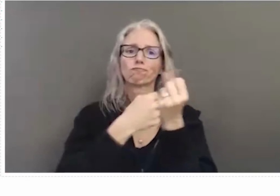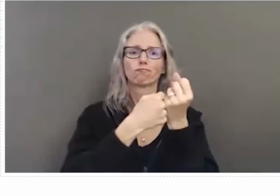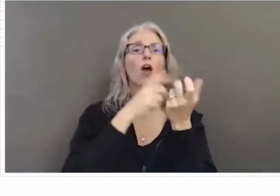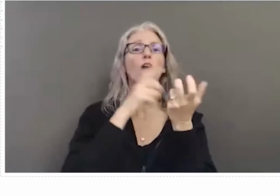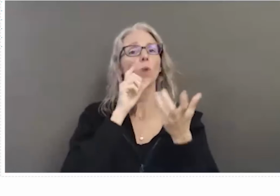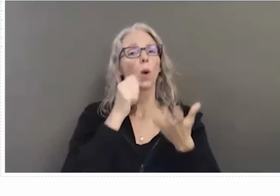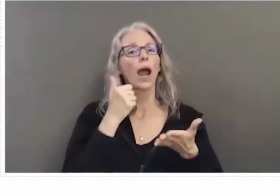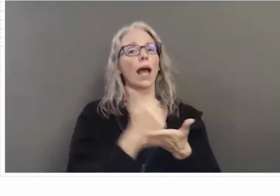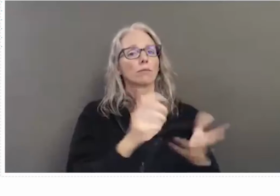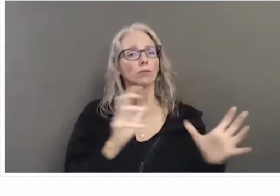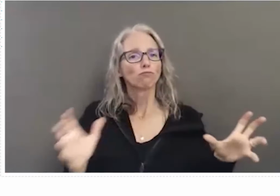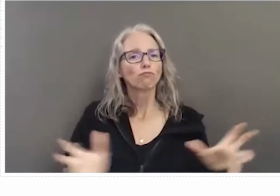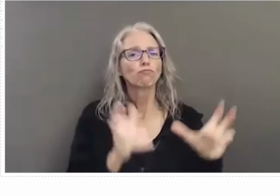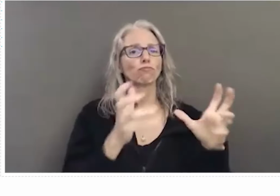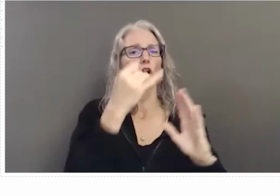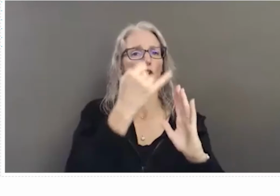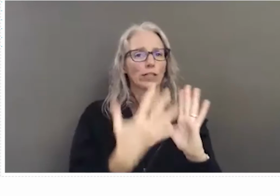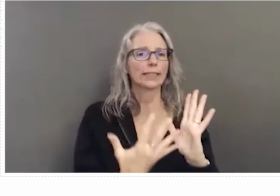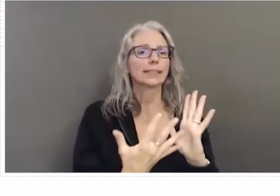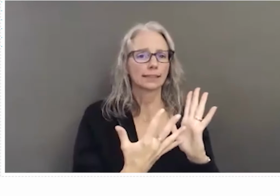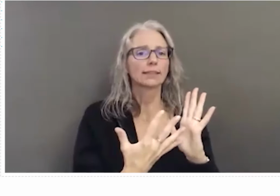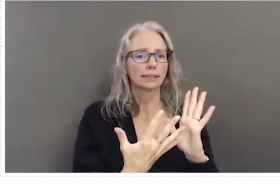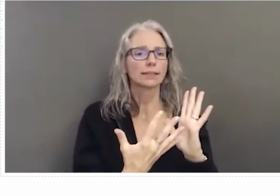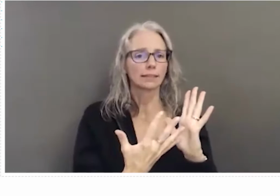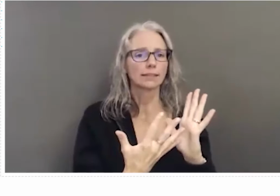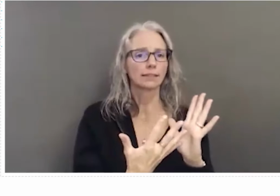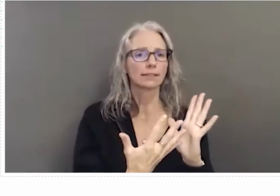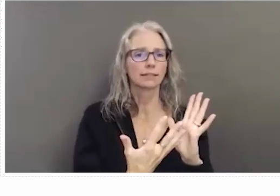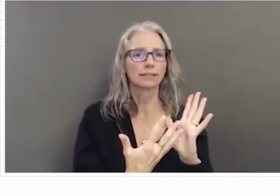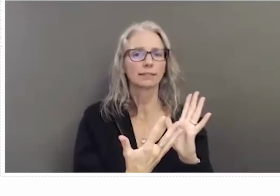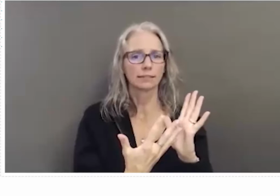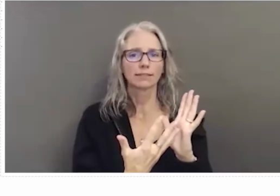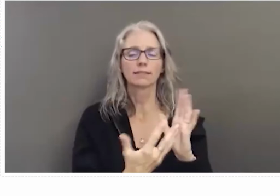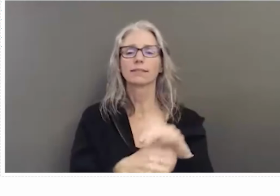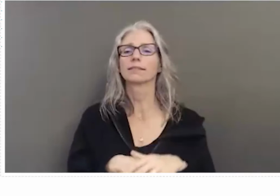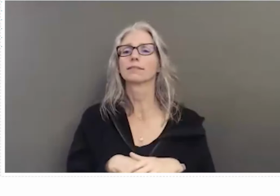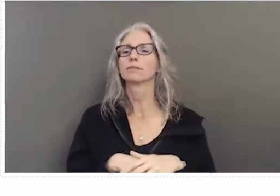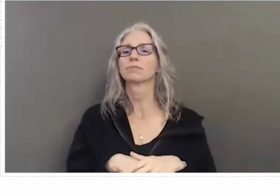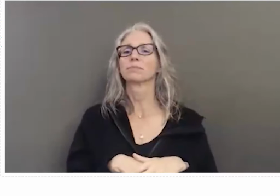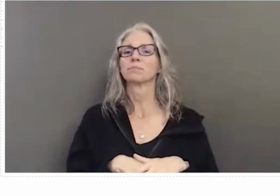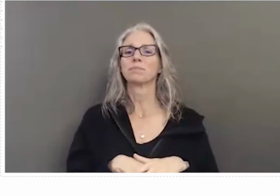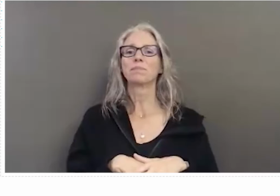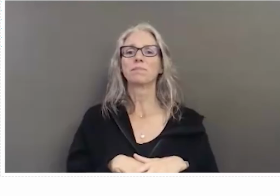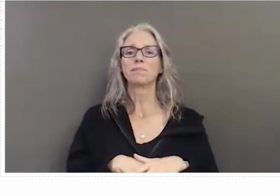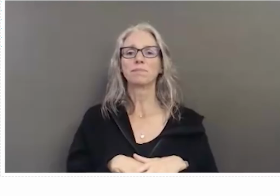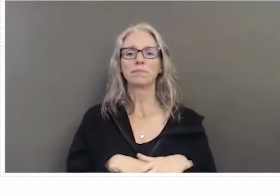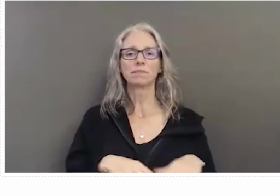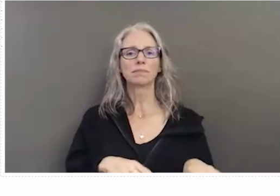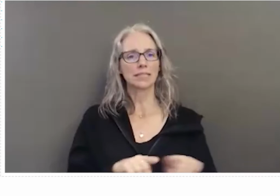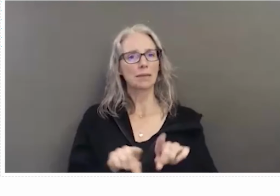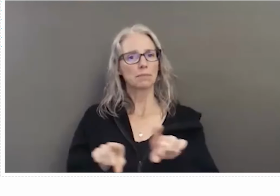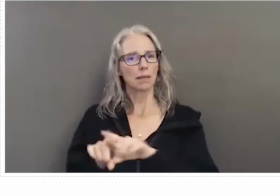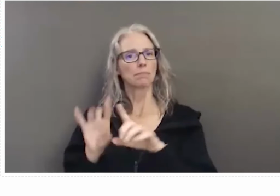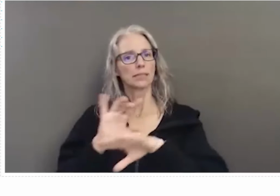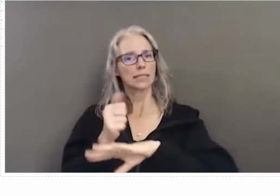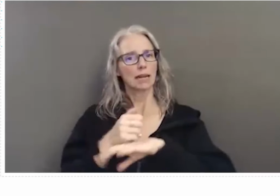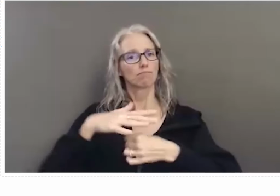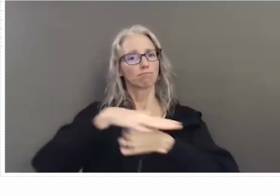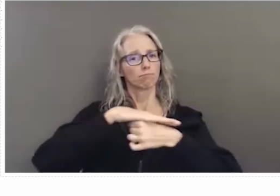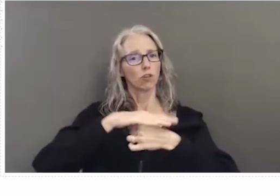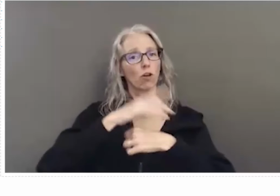artists while being able to also, you know, help pump those folks up or get those spaces that they're looking for as well.